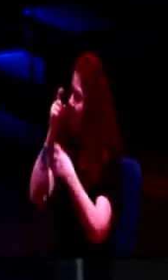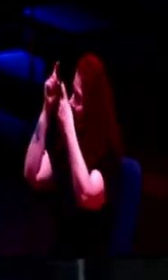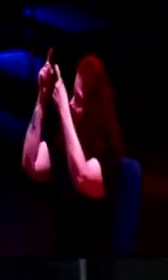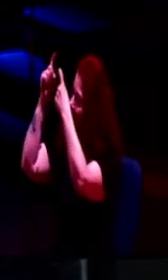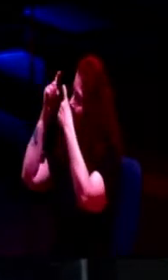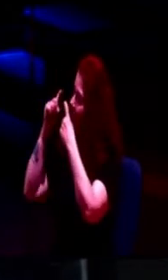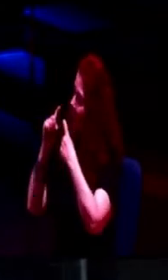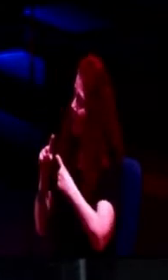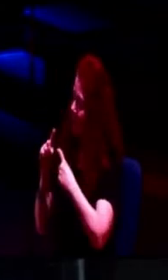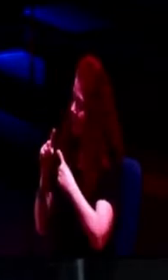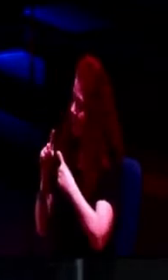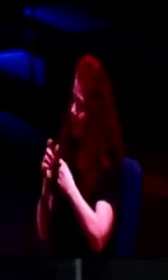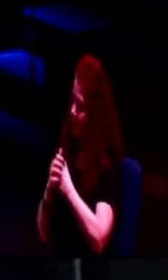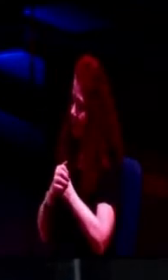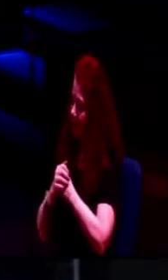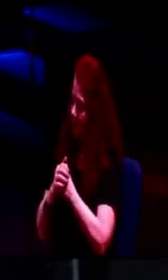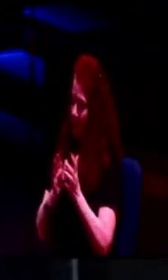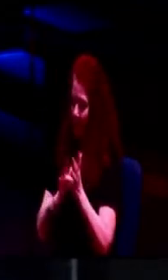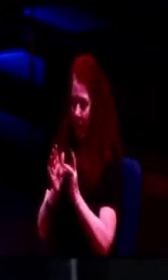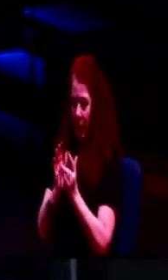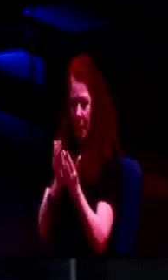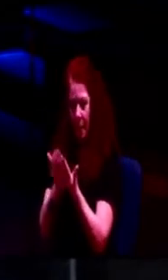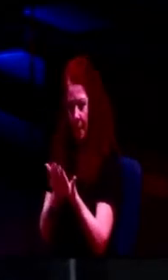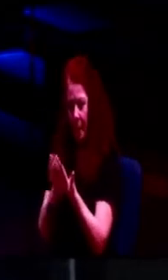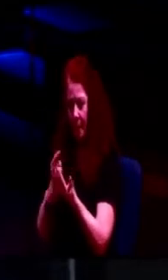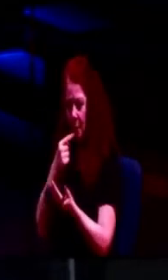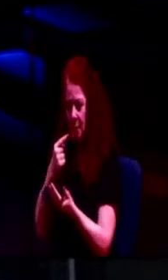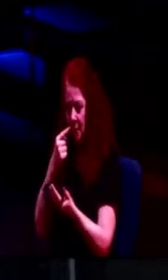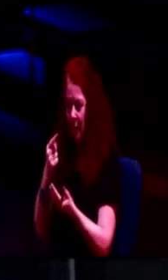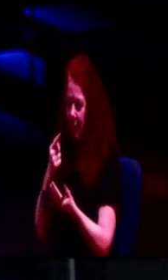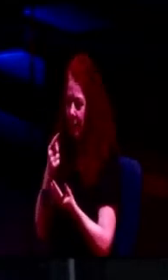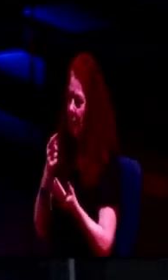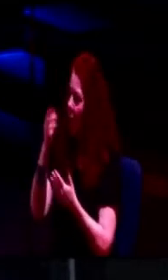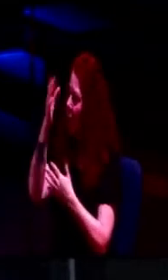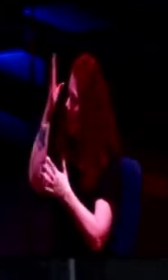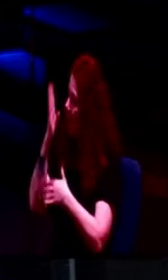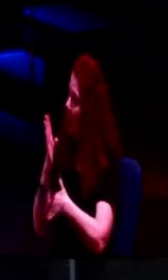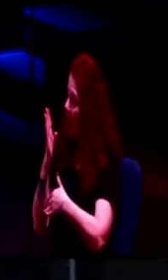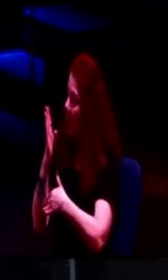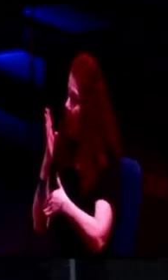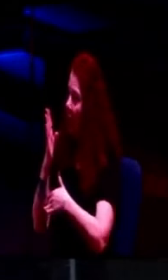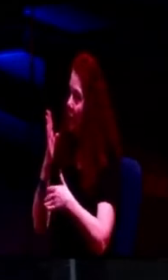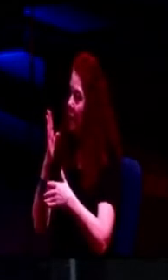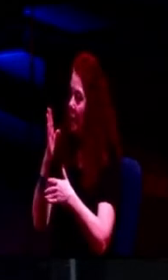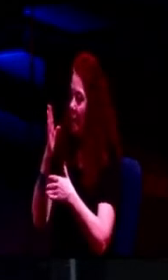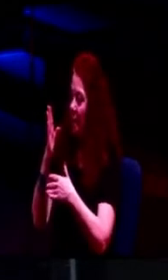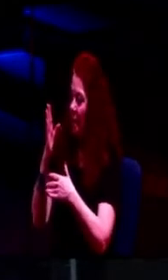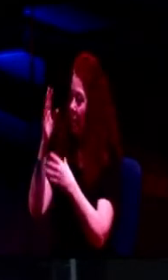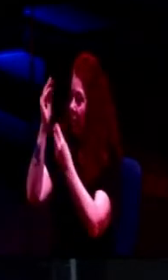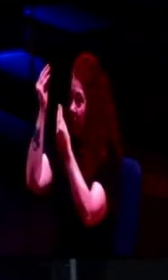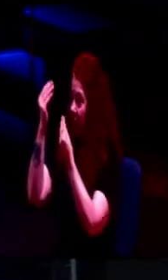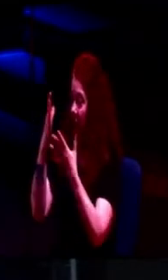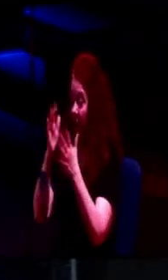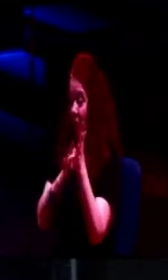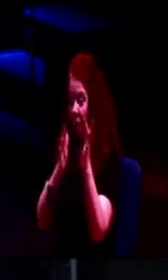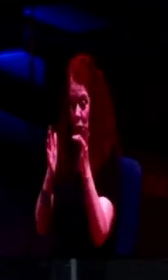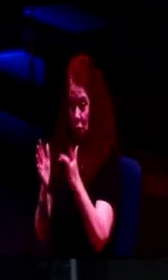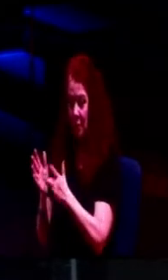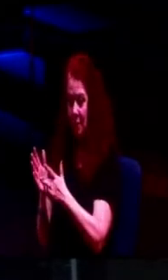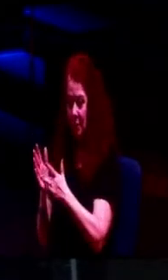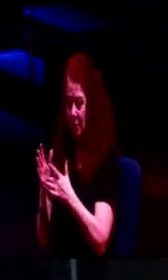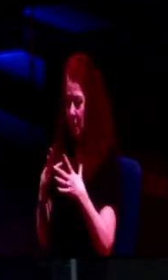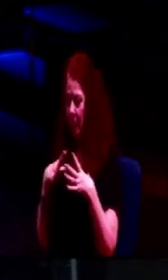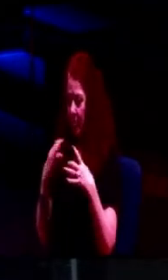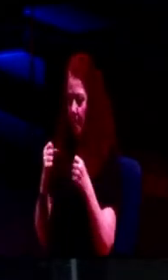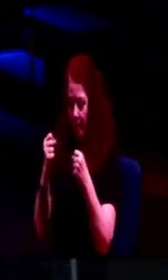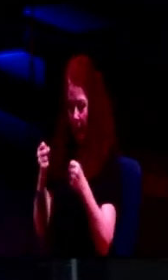Ephesians 1, 22 through 23 says, "God has put all things under the authority of Christ and has made him the head over all things for the benefit of the church." In other words,